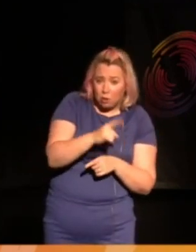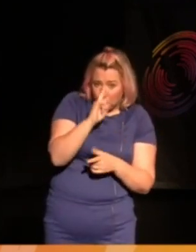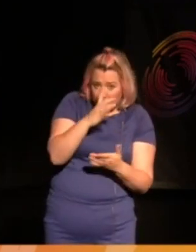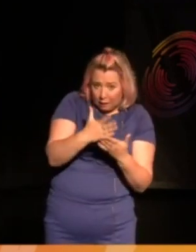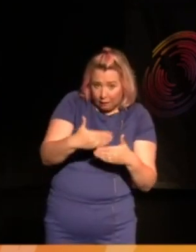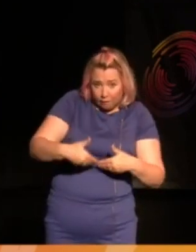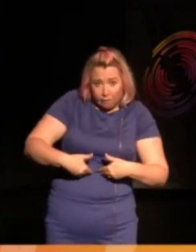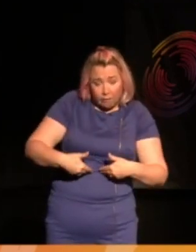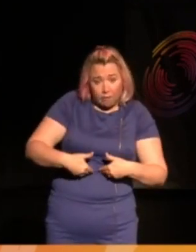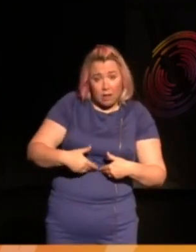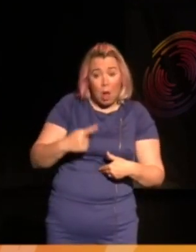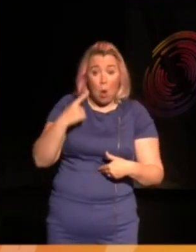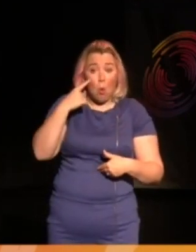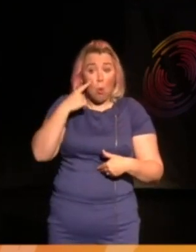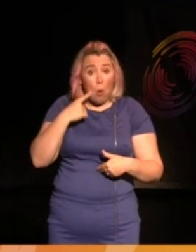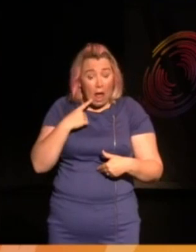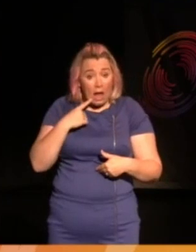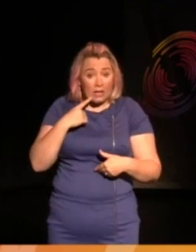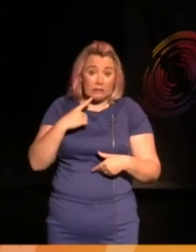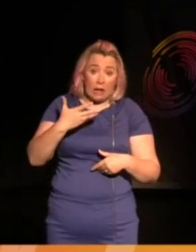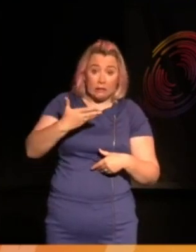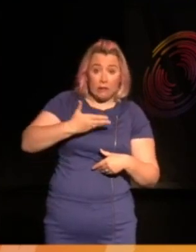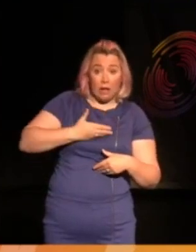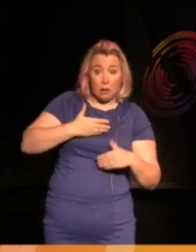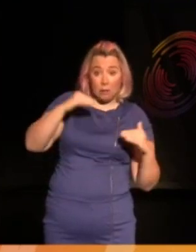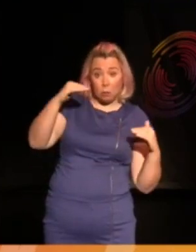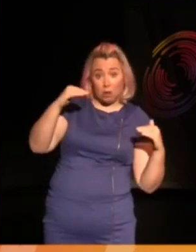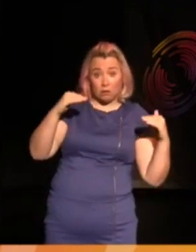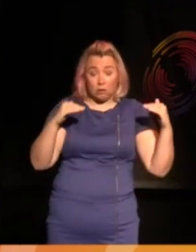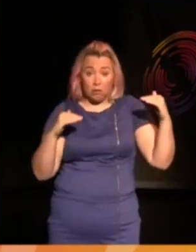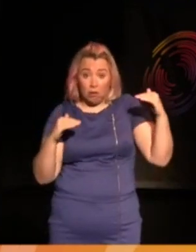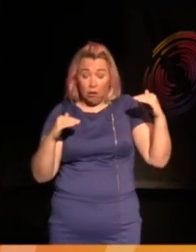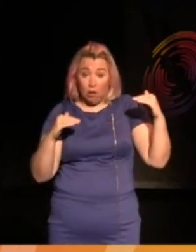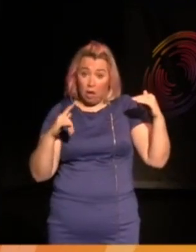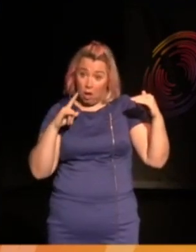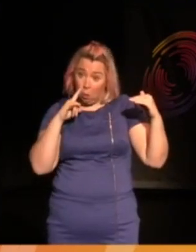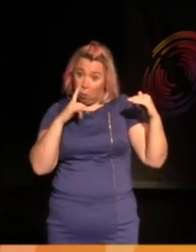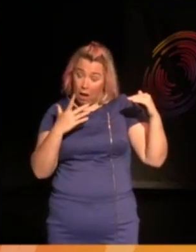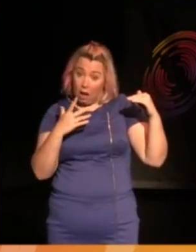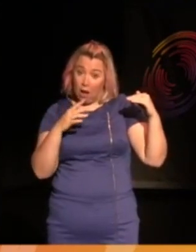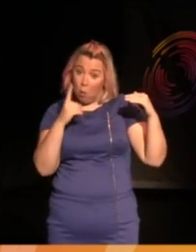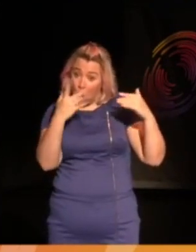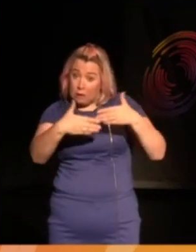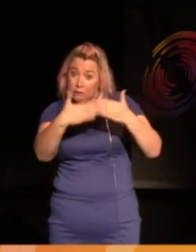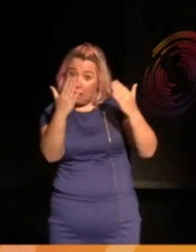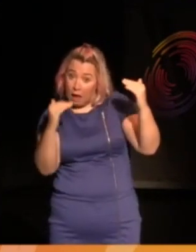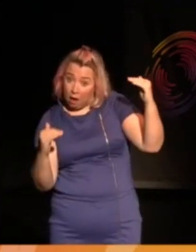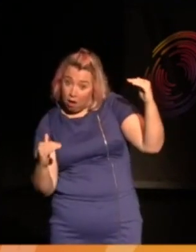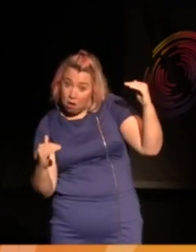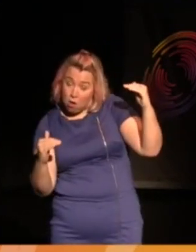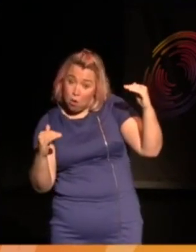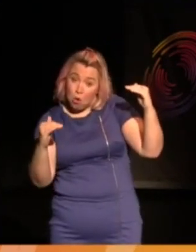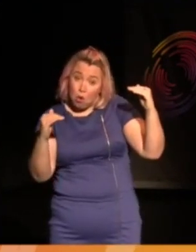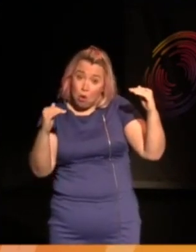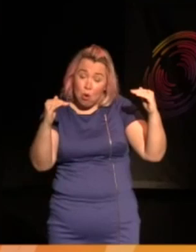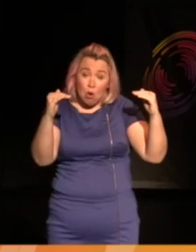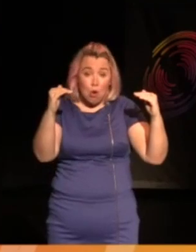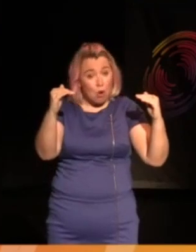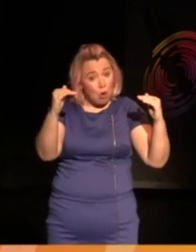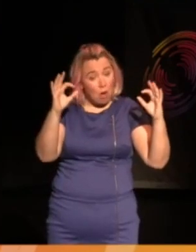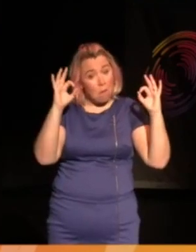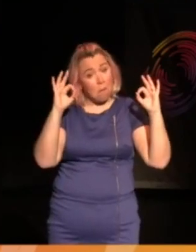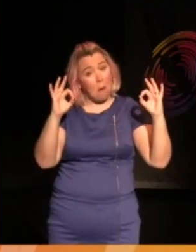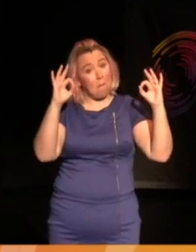actually white entitlement will dissolve and that we will reach a point when there is